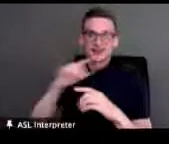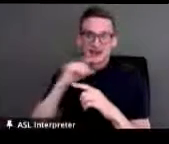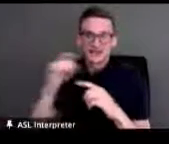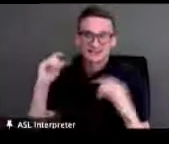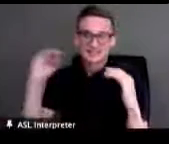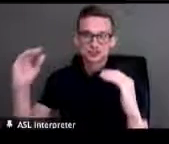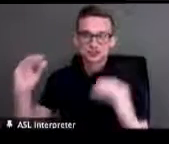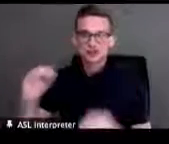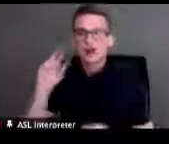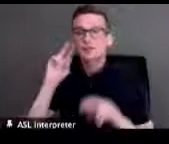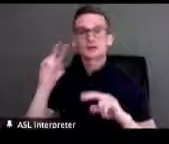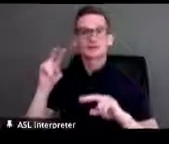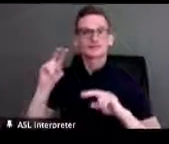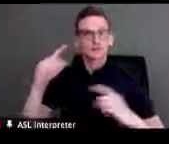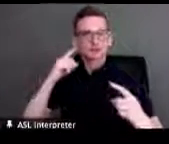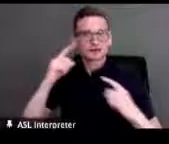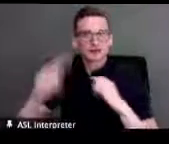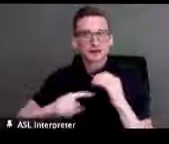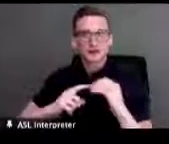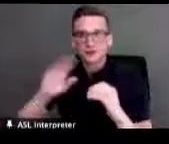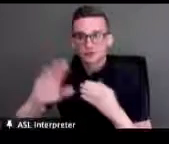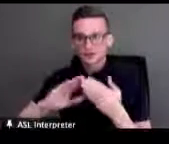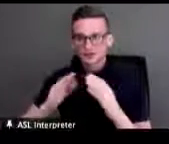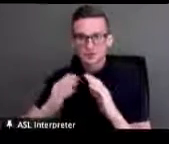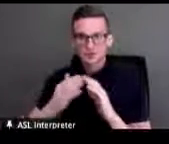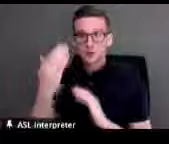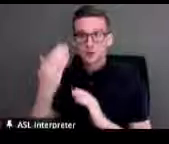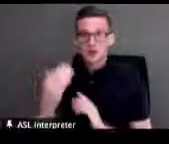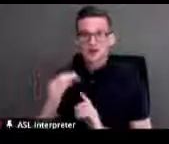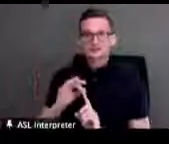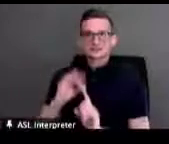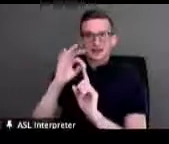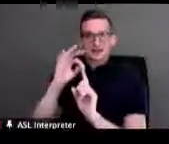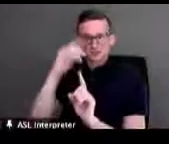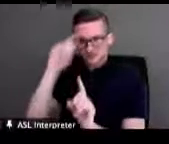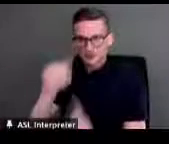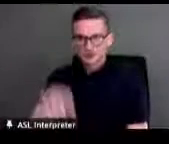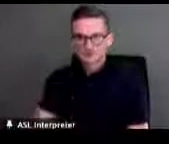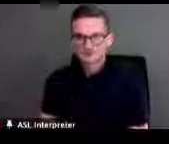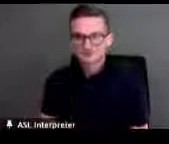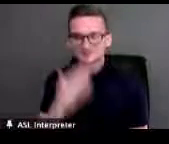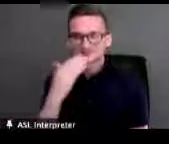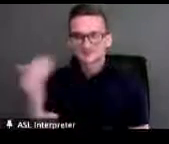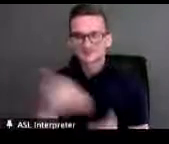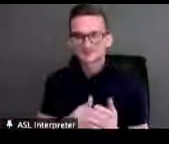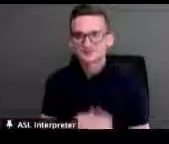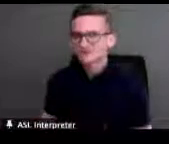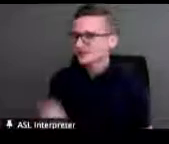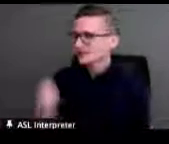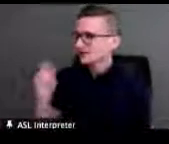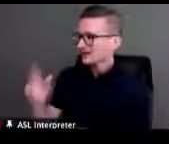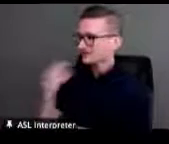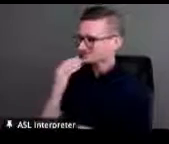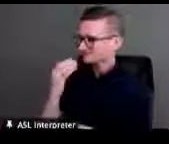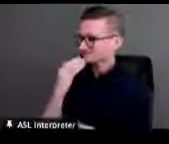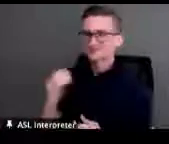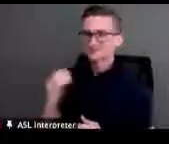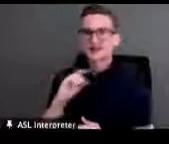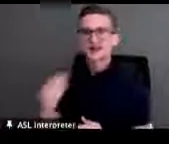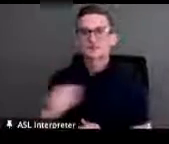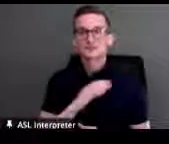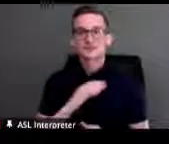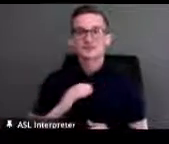your community special to you. Thanks again. All right, thank you. Let's go to Commissioner Antonio